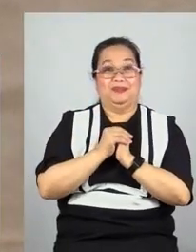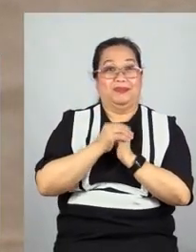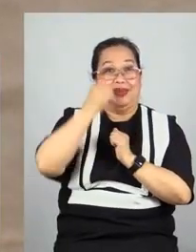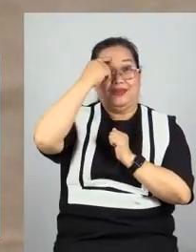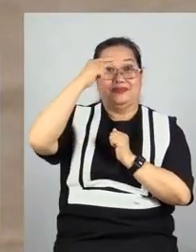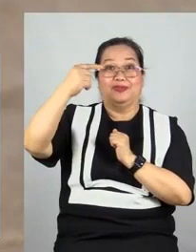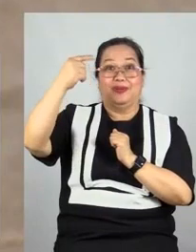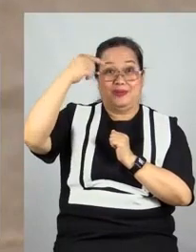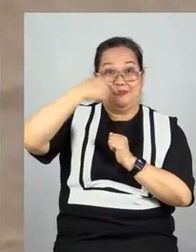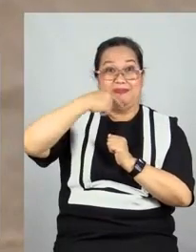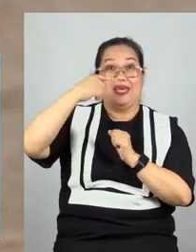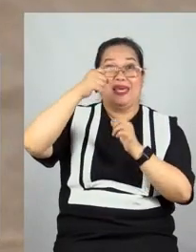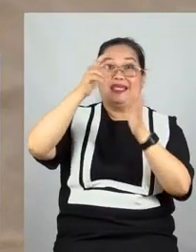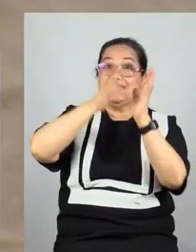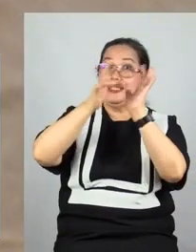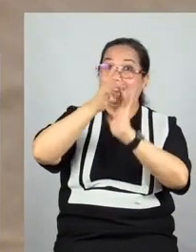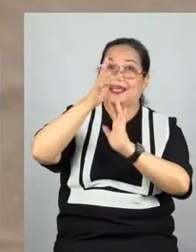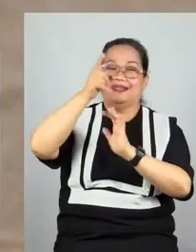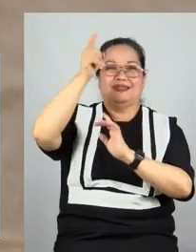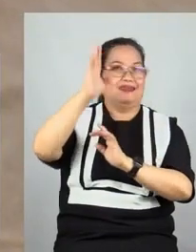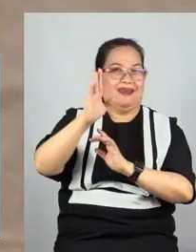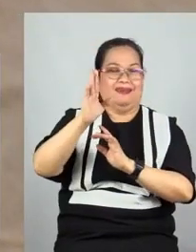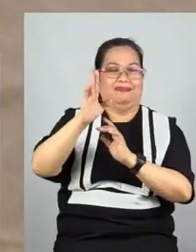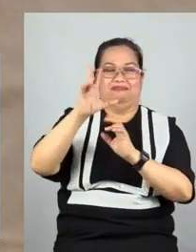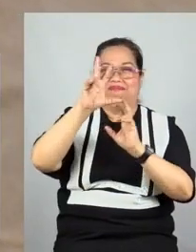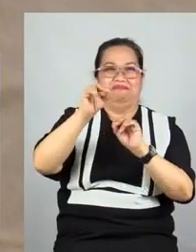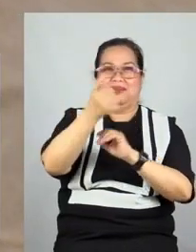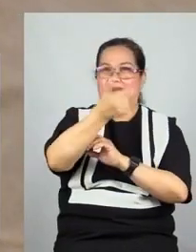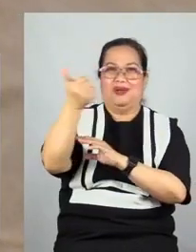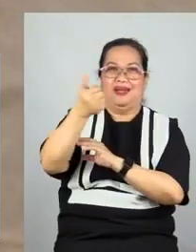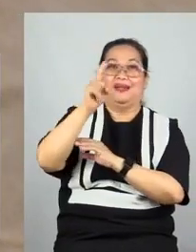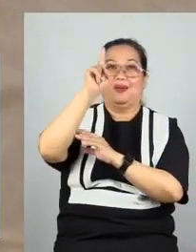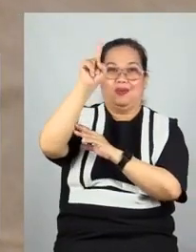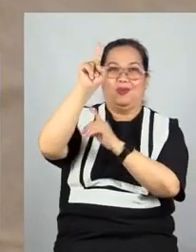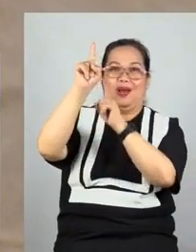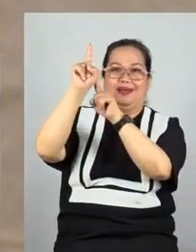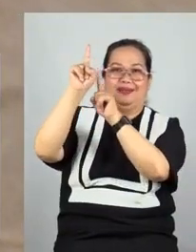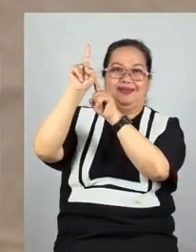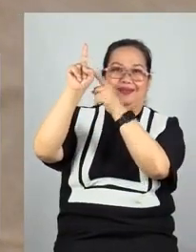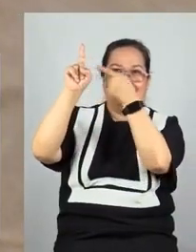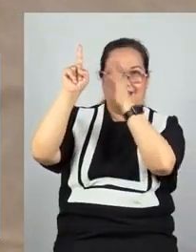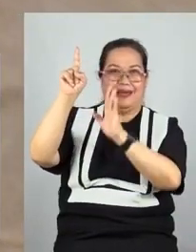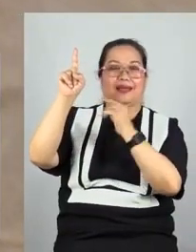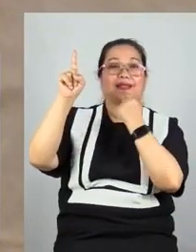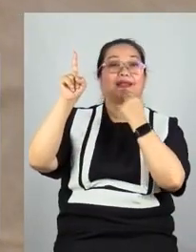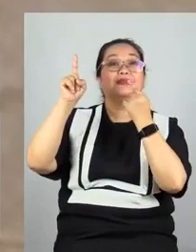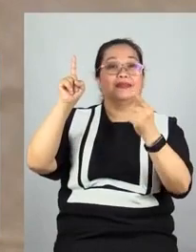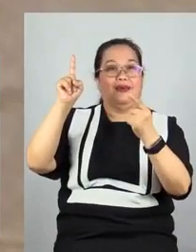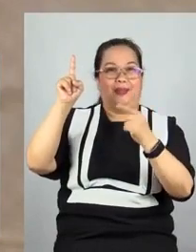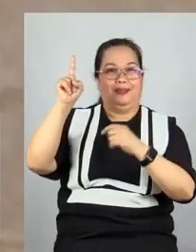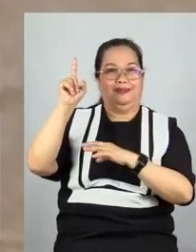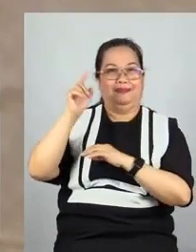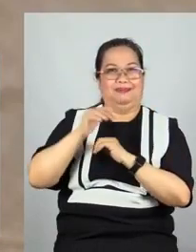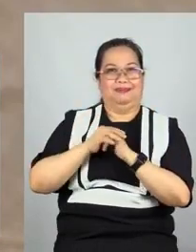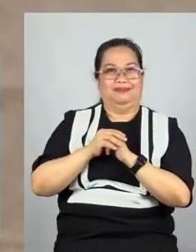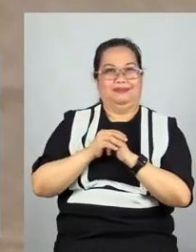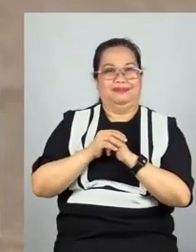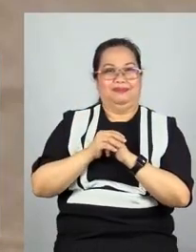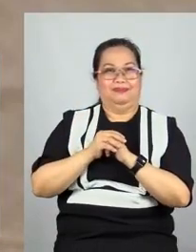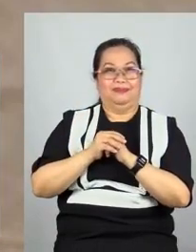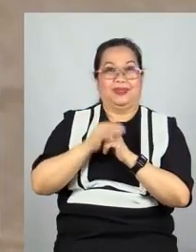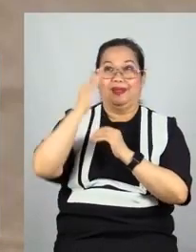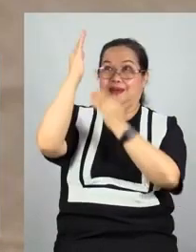For I am God and there is no other. So ang Diyos ang nagsasalita dito.